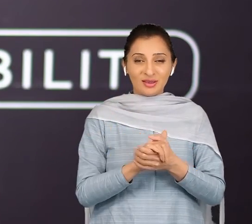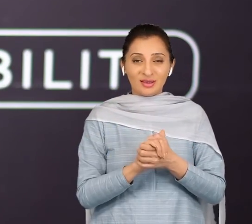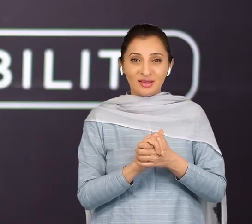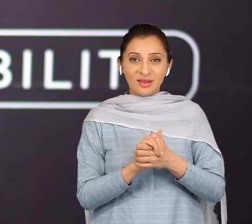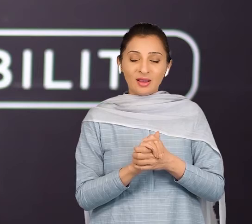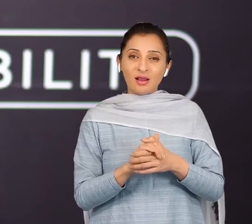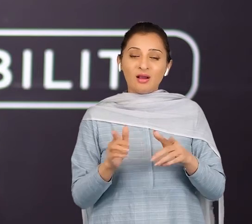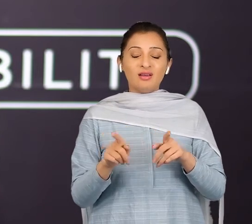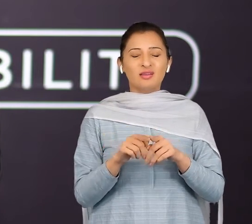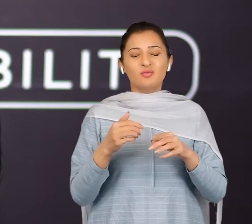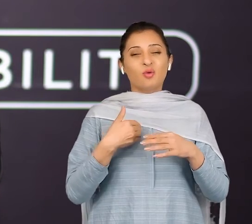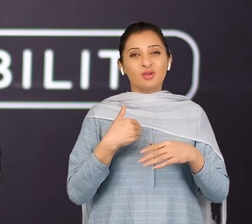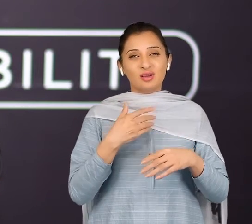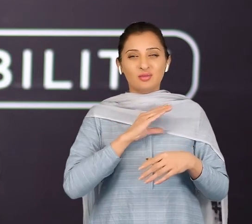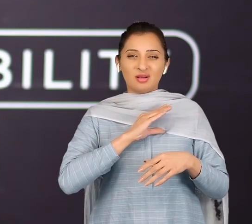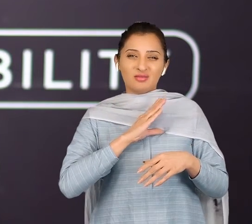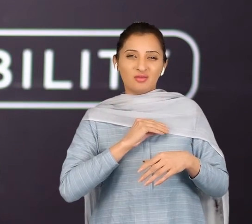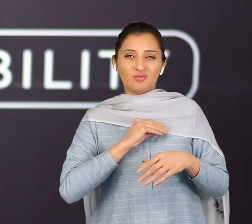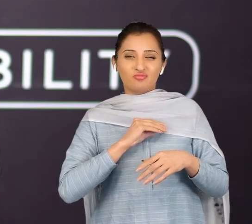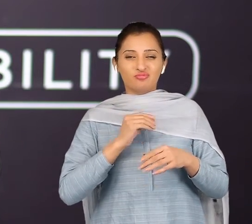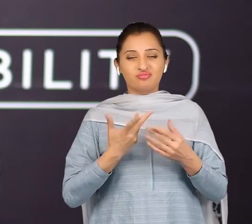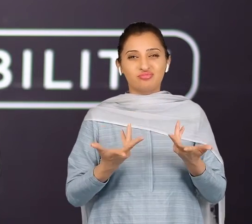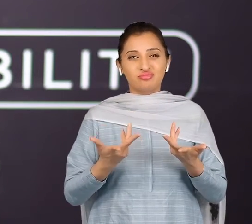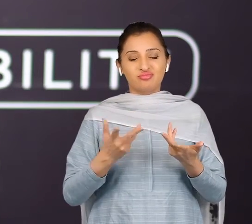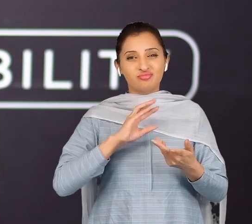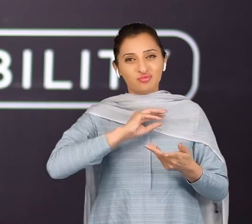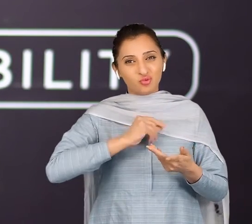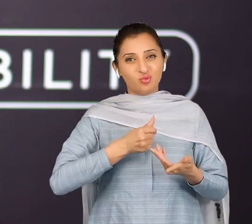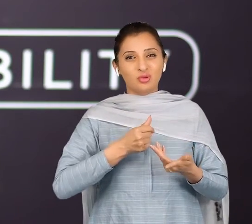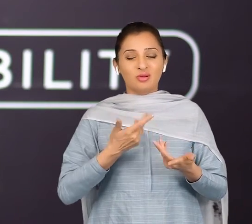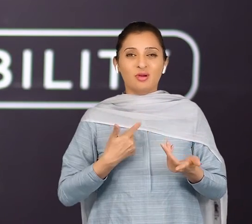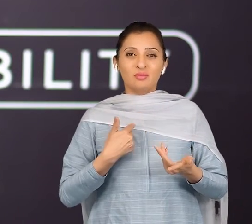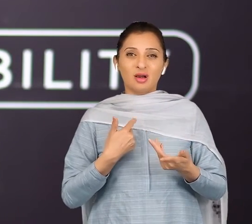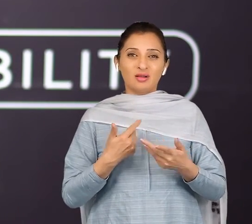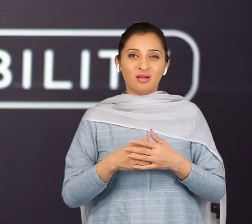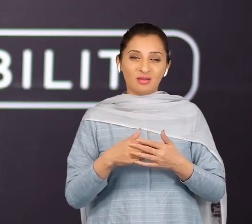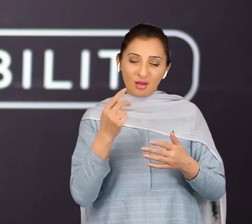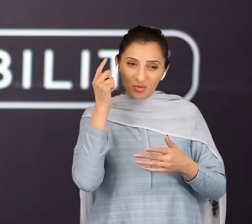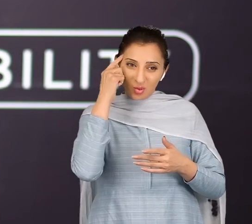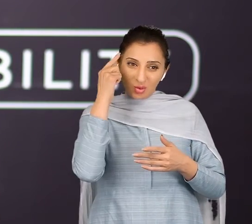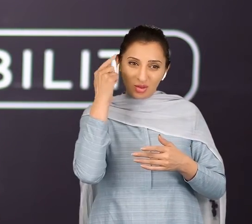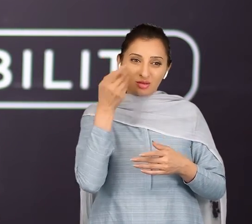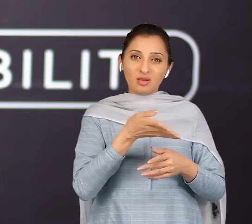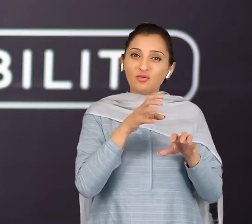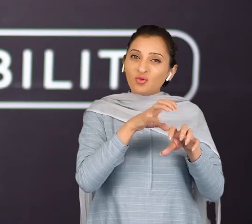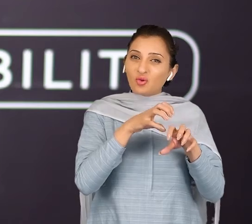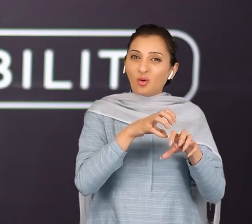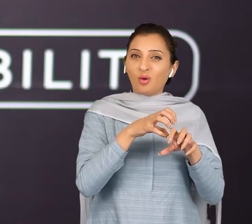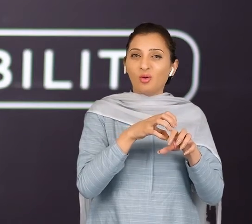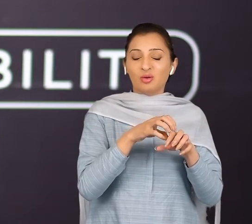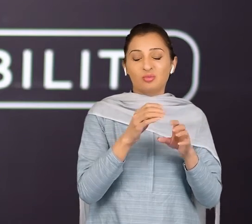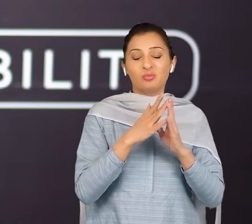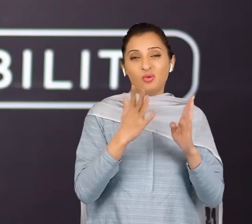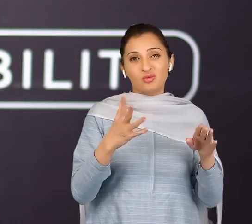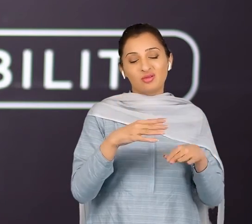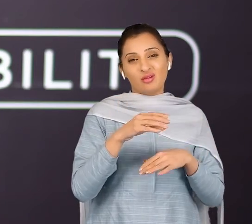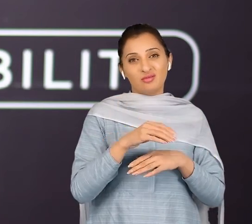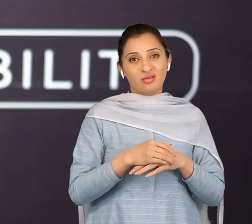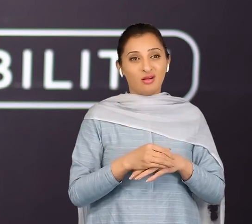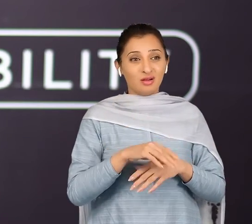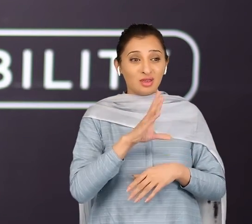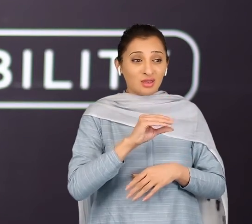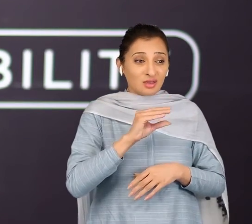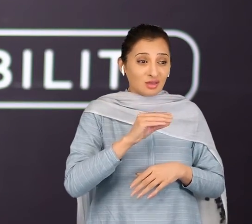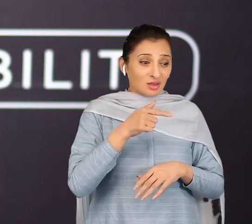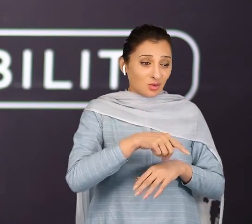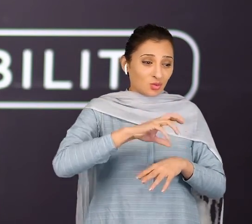the same time, it was very, very heartbreaking to see that, this dog had seen so much, but this dog was still so kind.